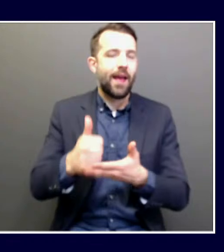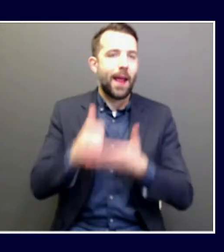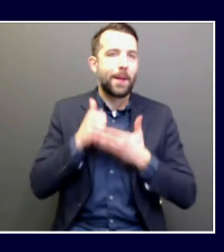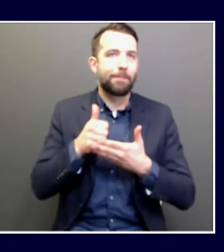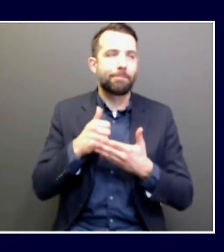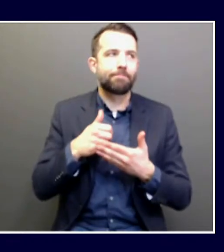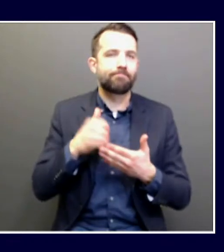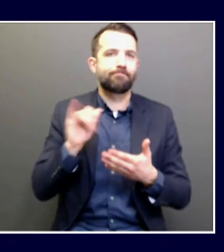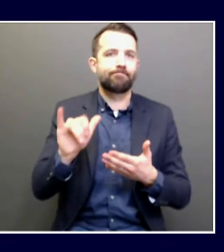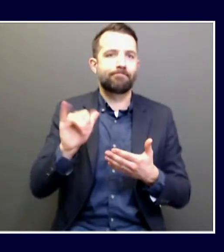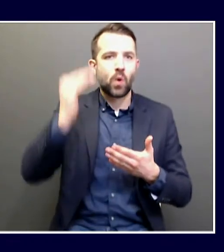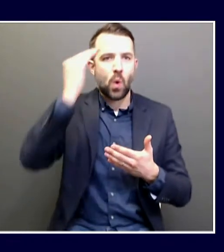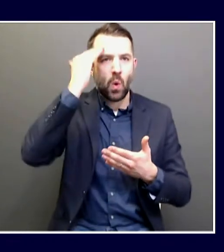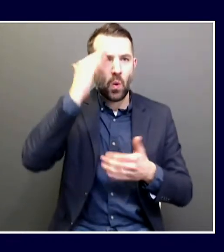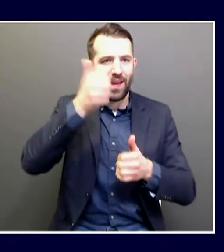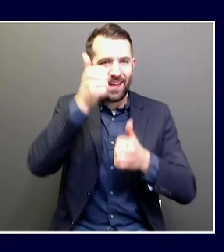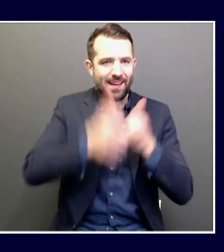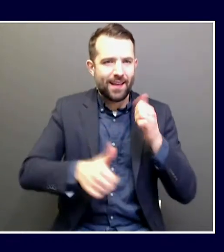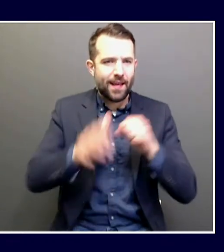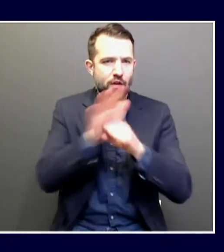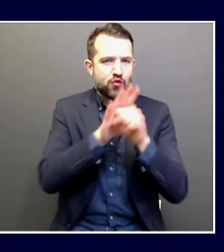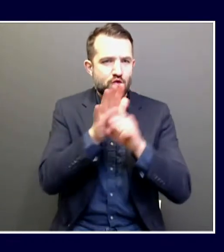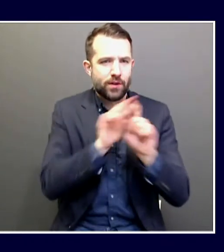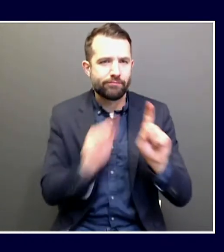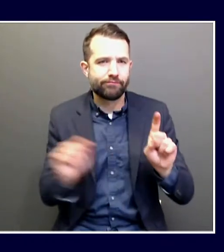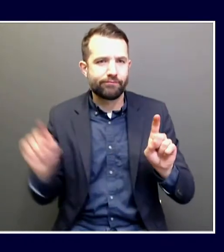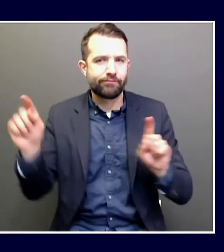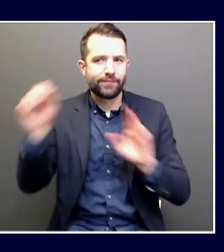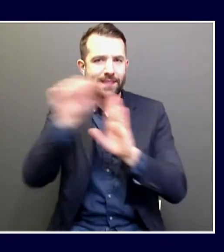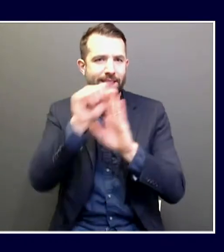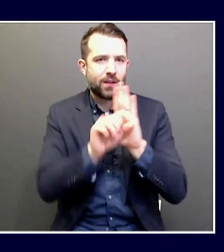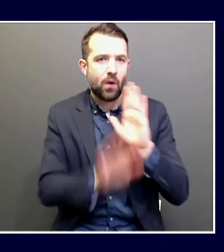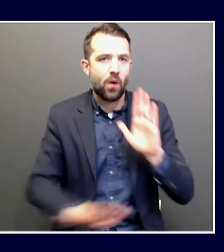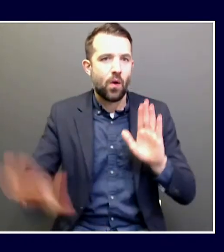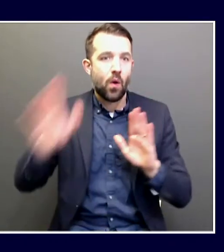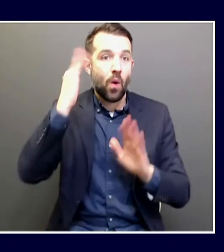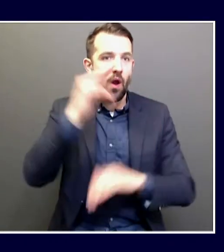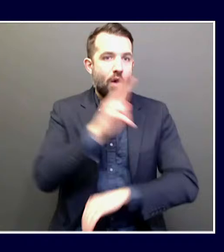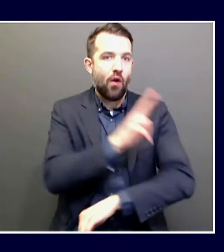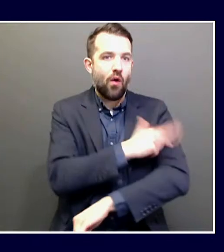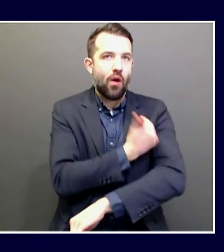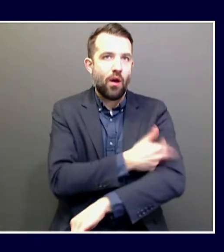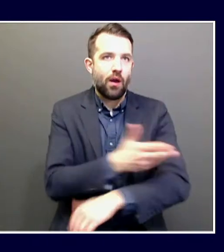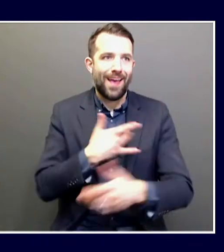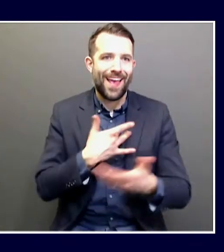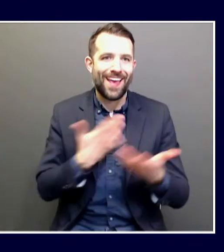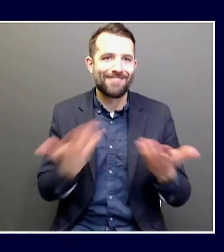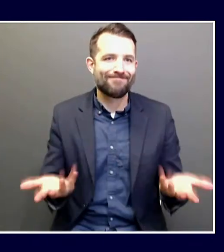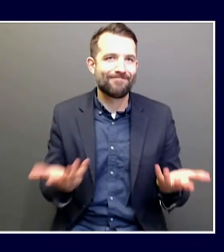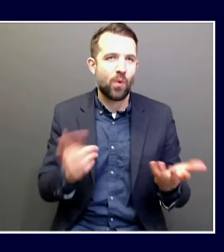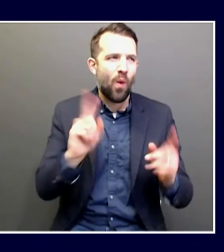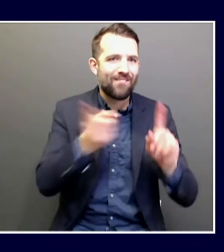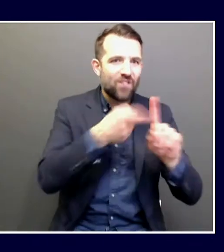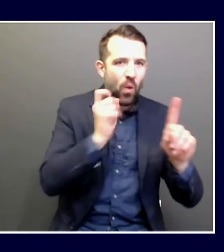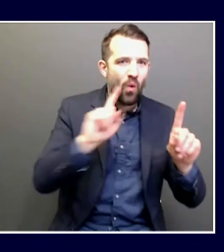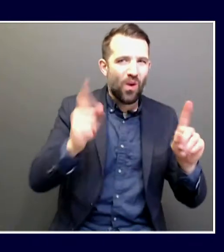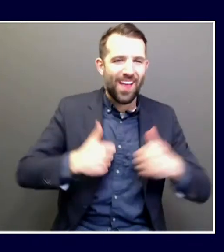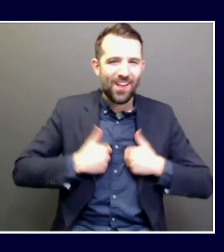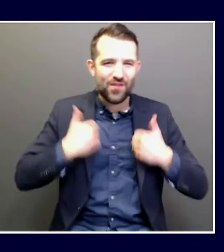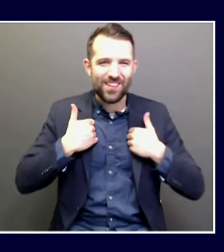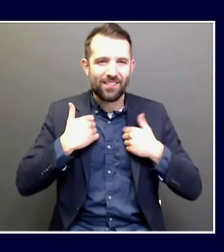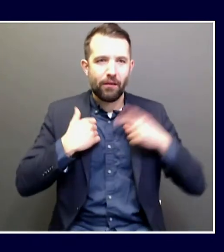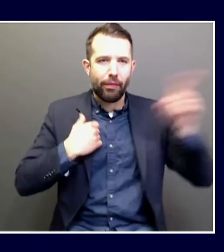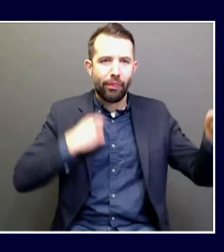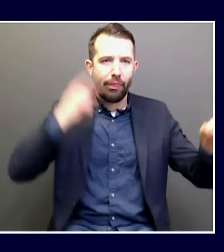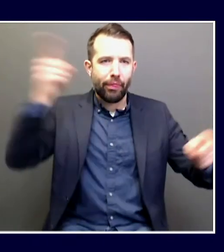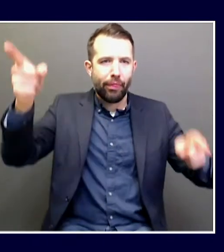geographically specific look than does hospitalization data, for the reason that I mentioned a moment ago, because where people are